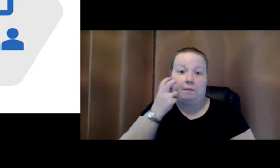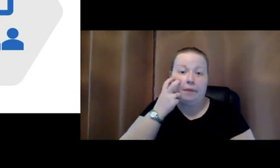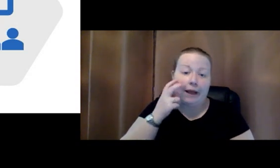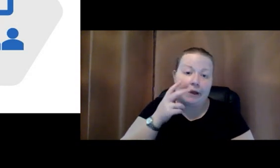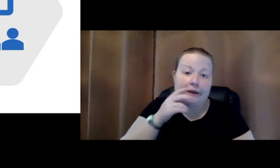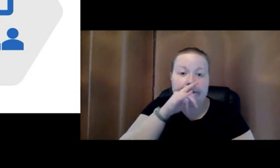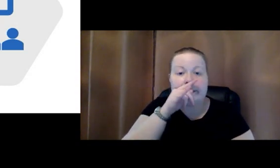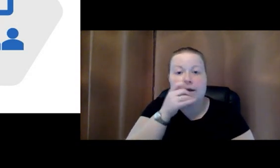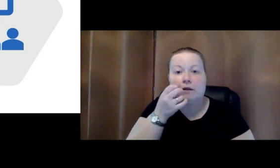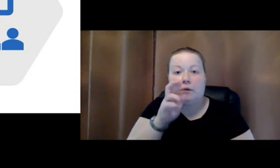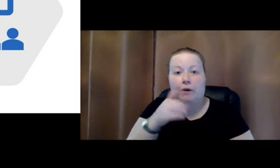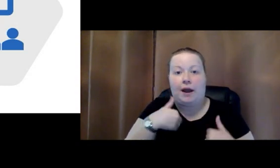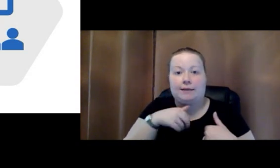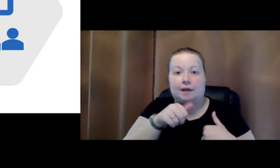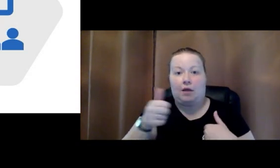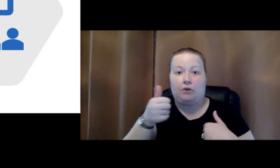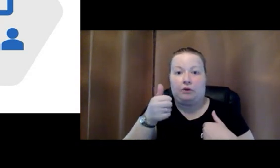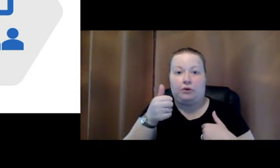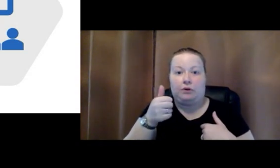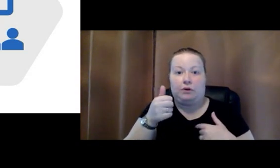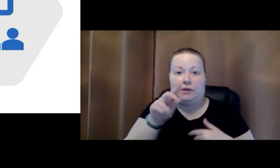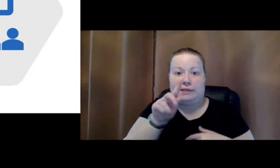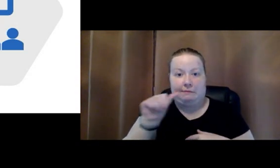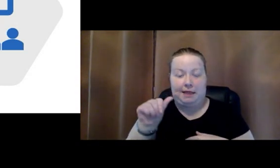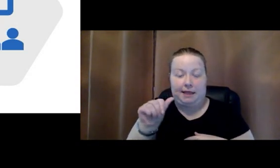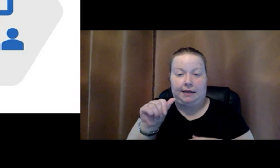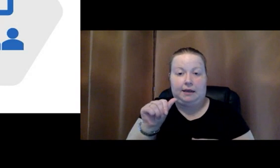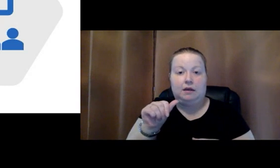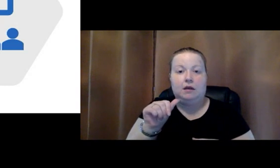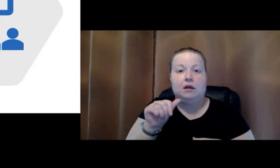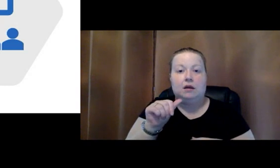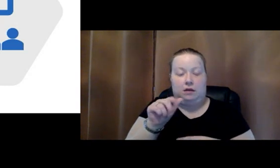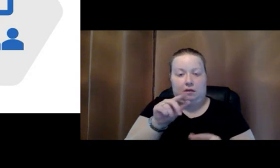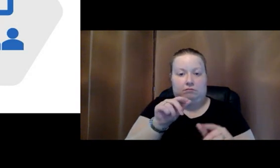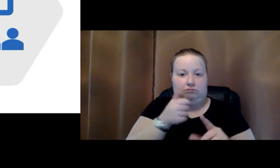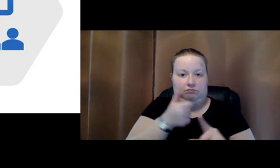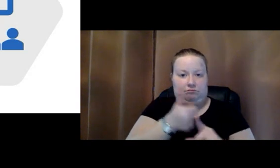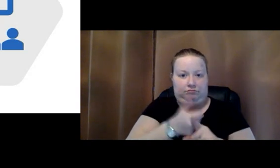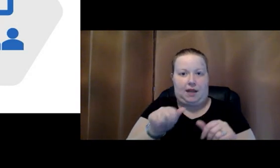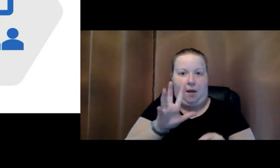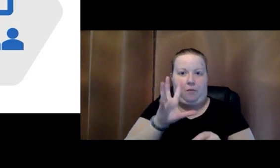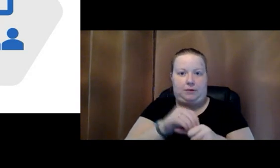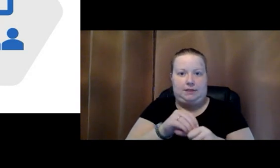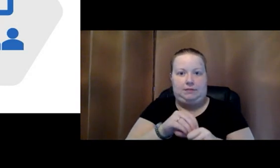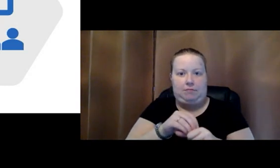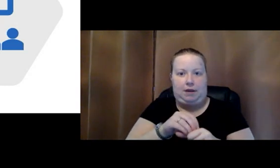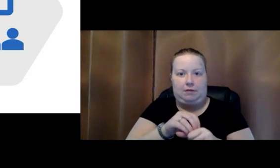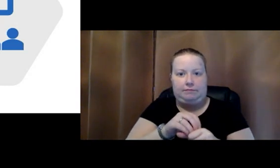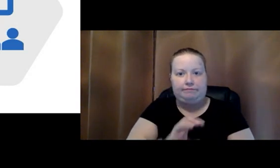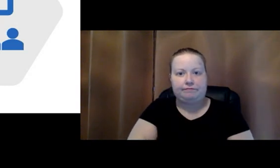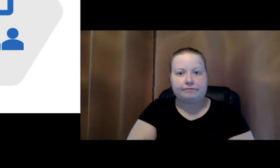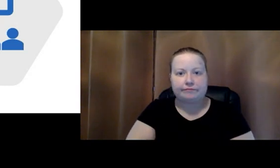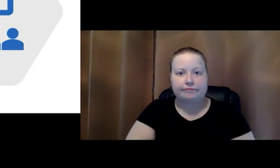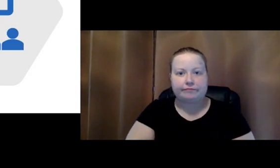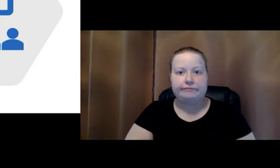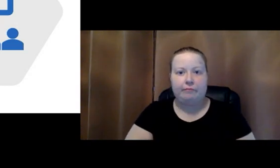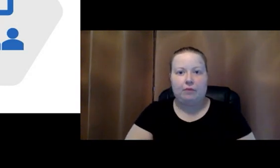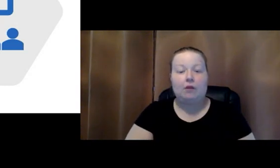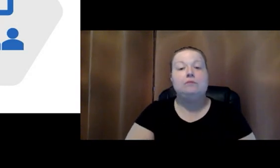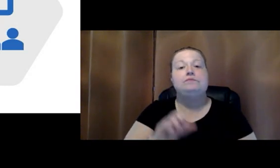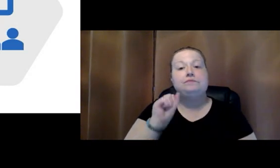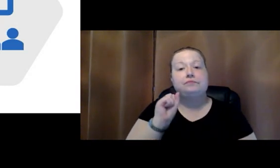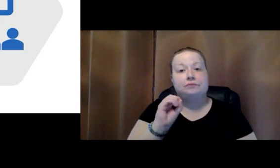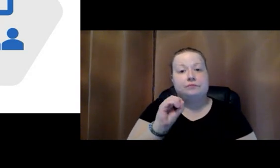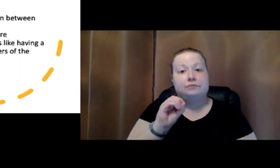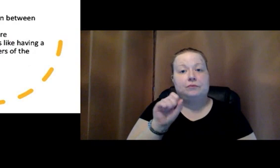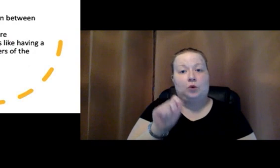impairment, some other disability, can actually participate in a meaningful way. So the question is,